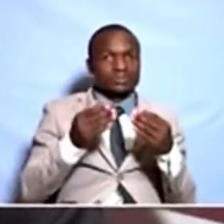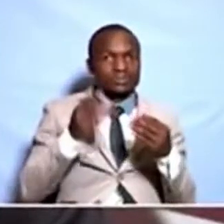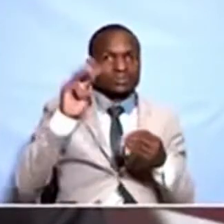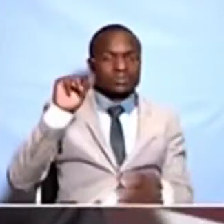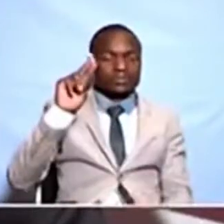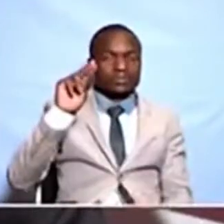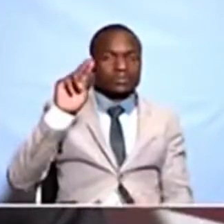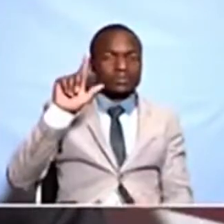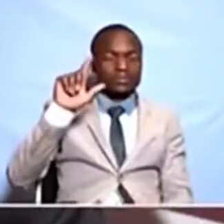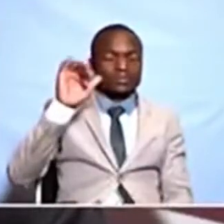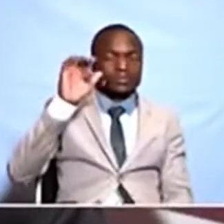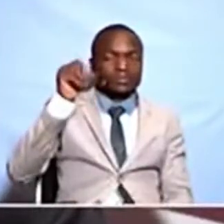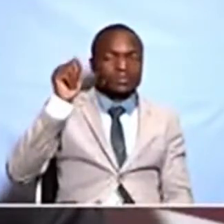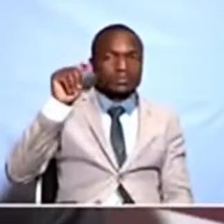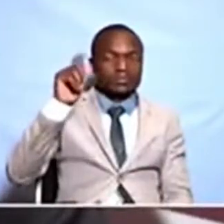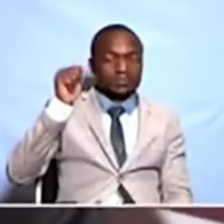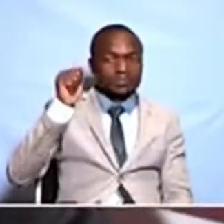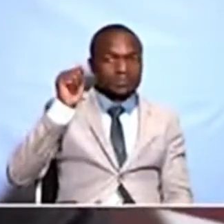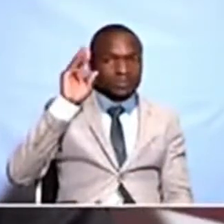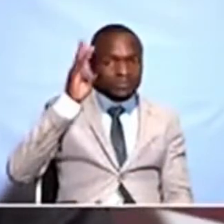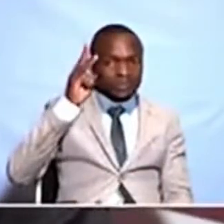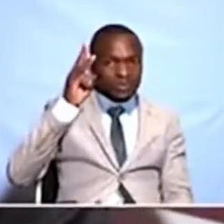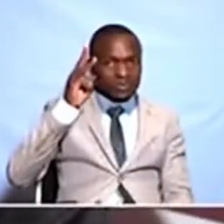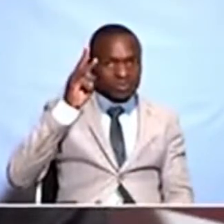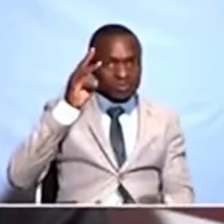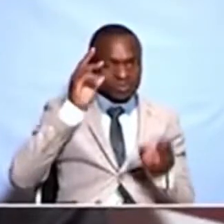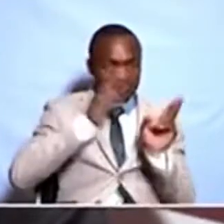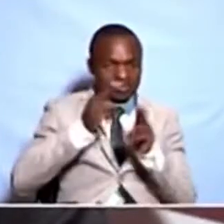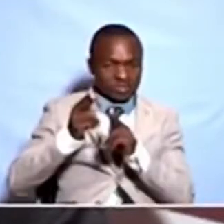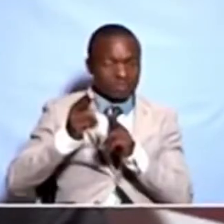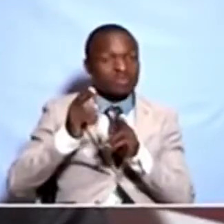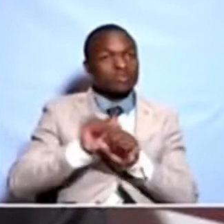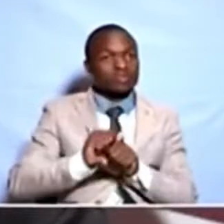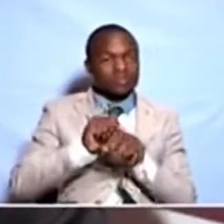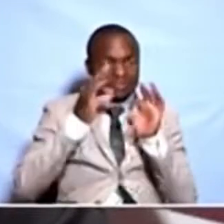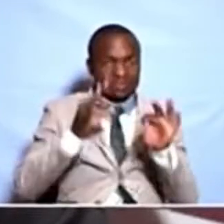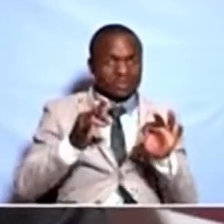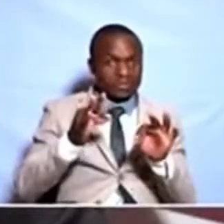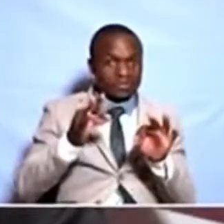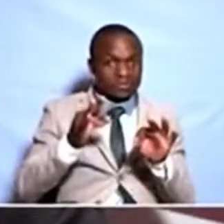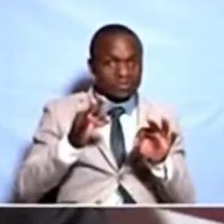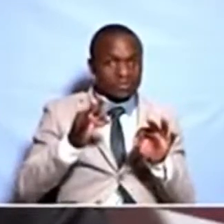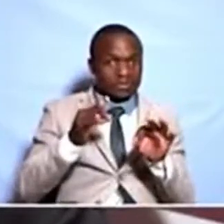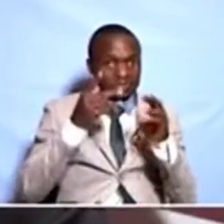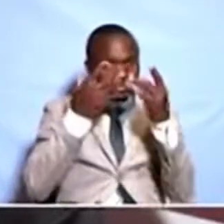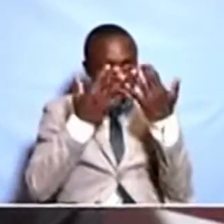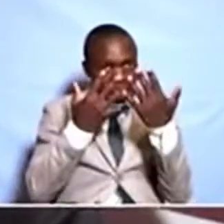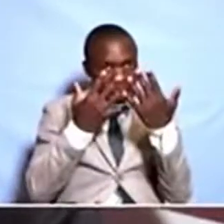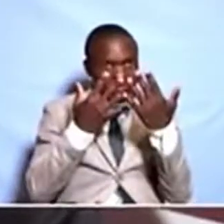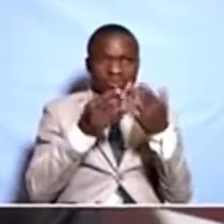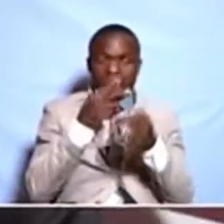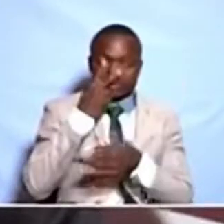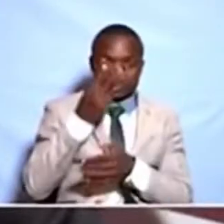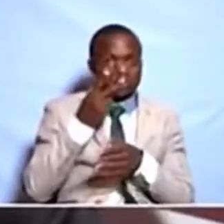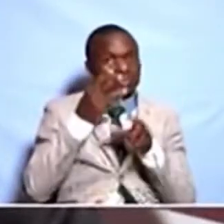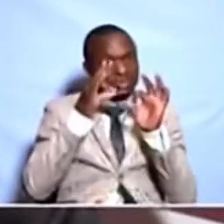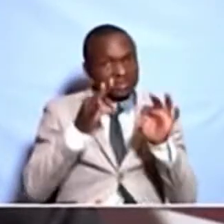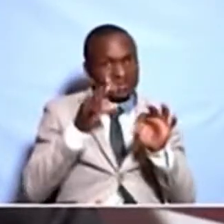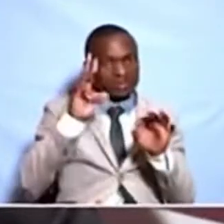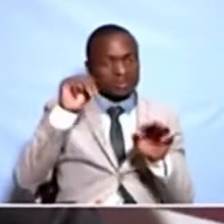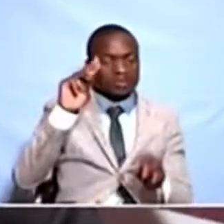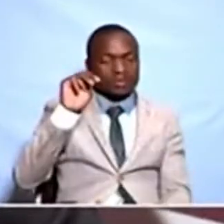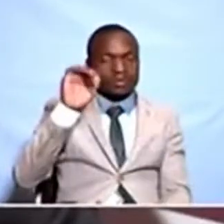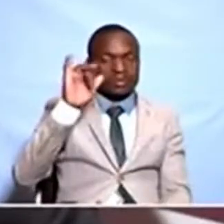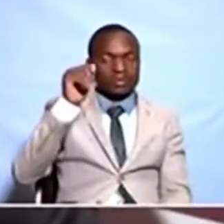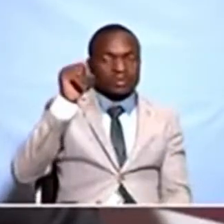three questions and the text message before we take another caller. So if you are reaching us, please hold on with your calls. Let's see if Mr. Muliata can make comments